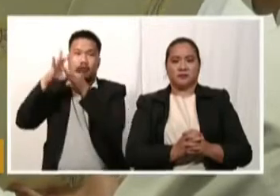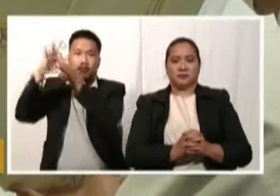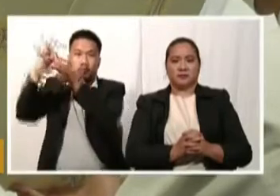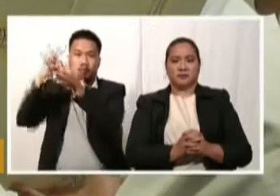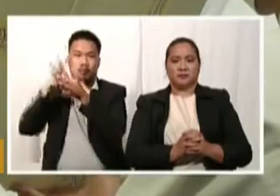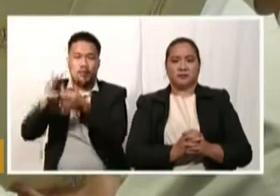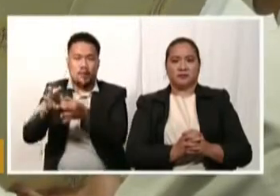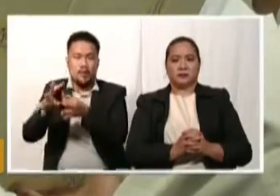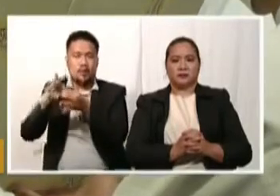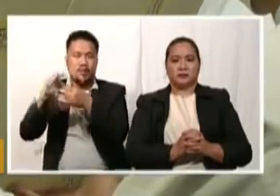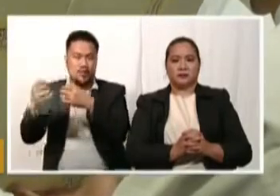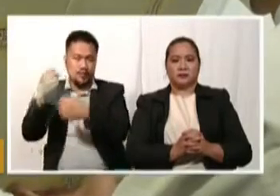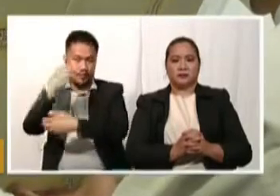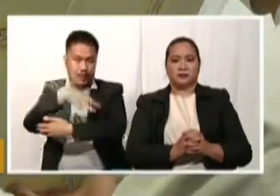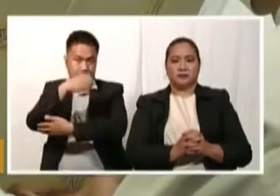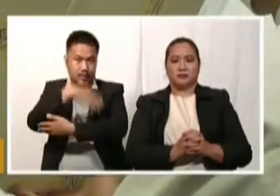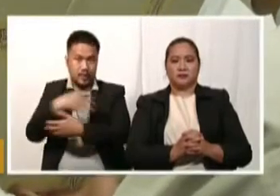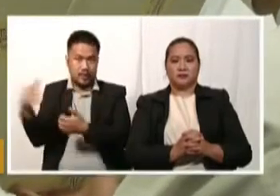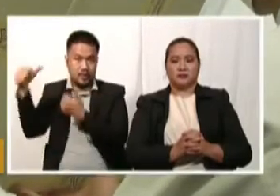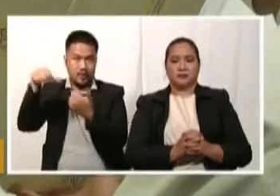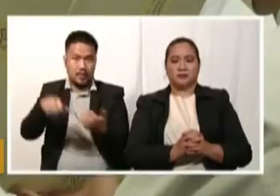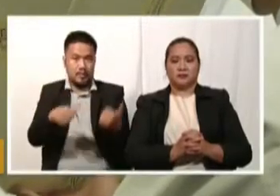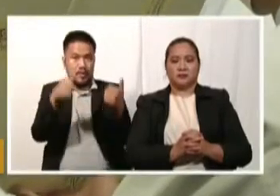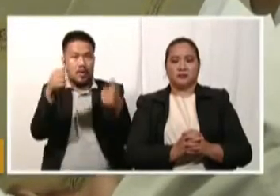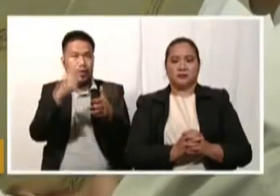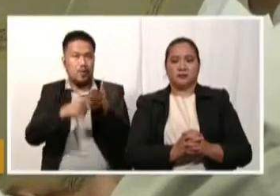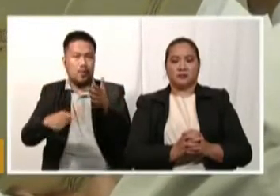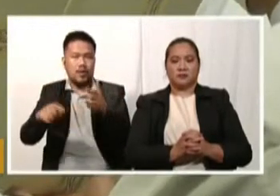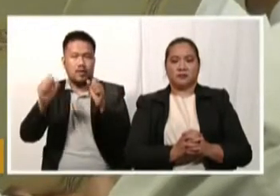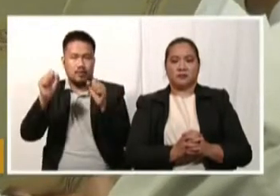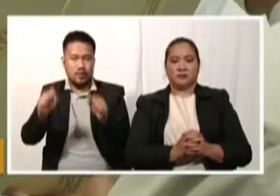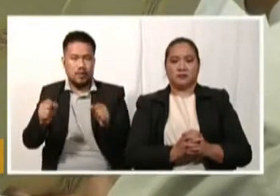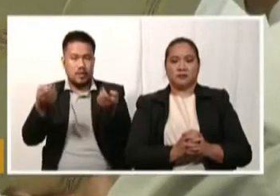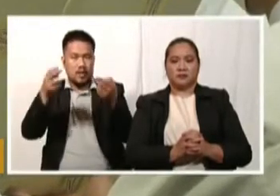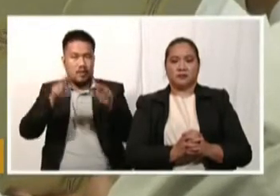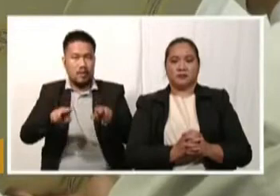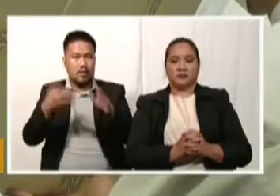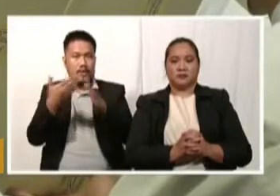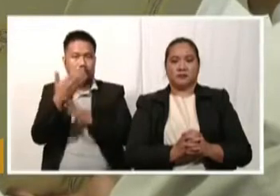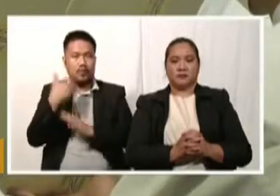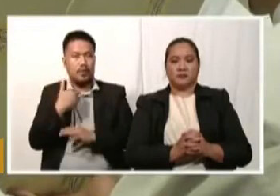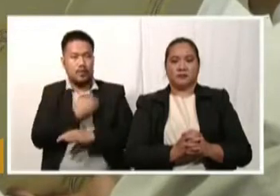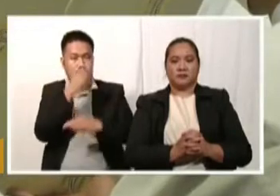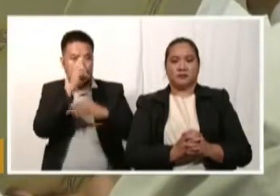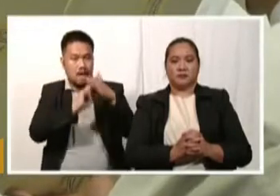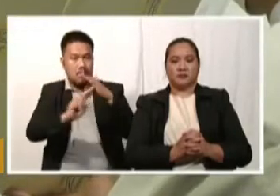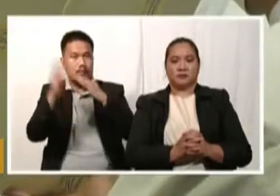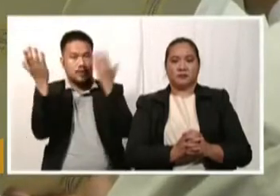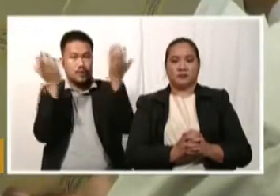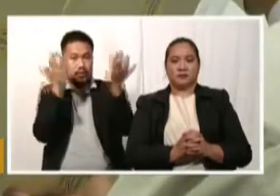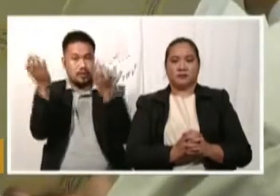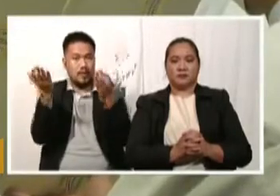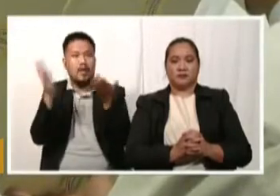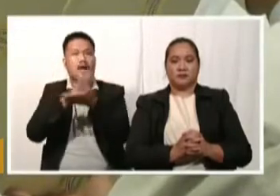baptism, so that what is to be carried out by our humble service